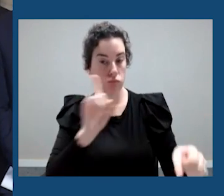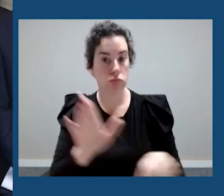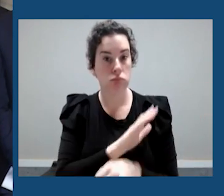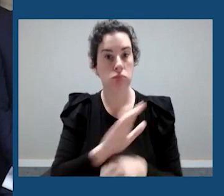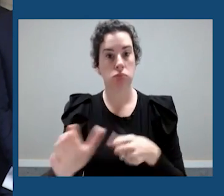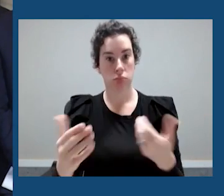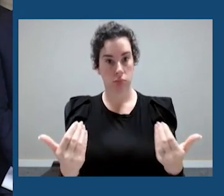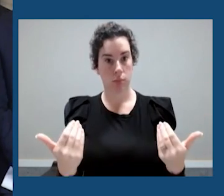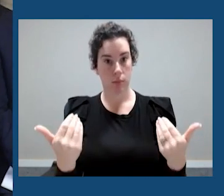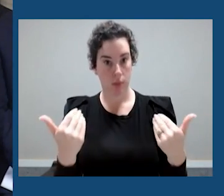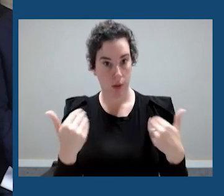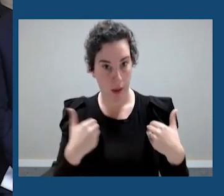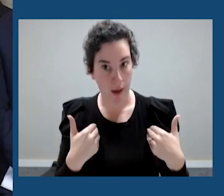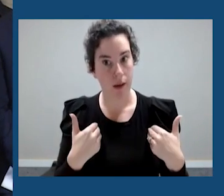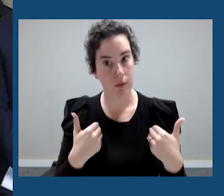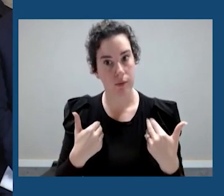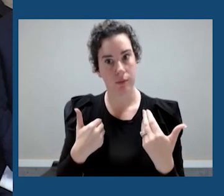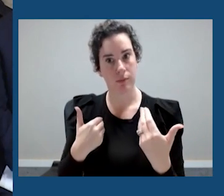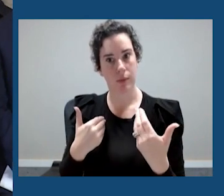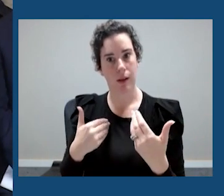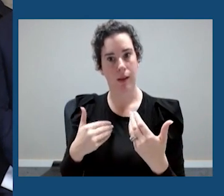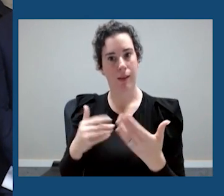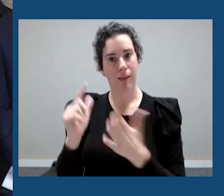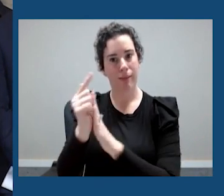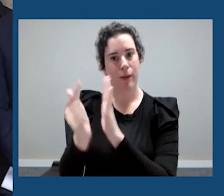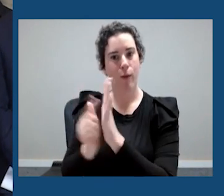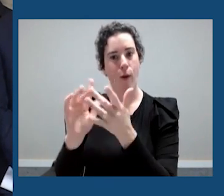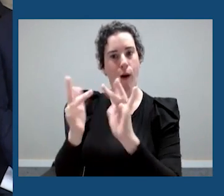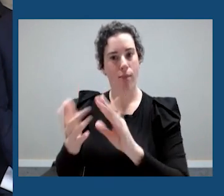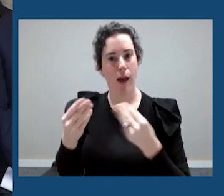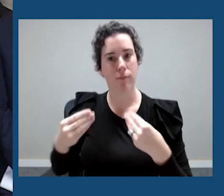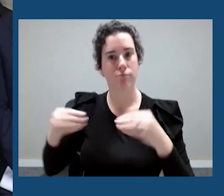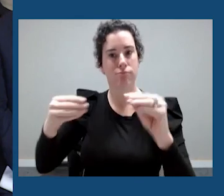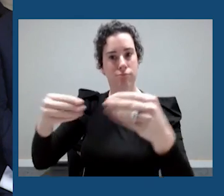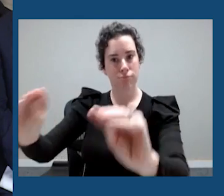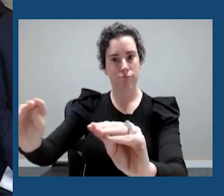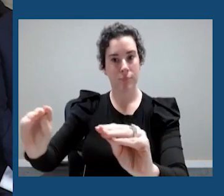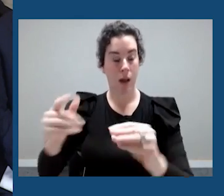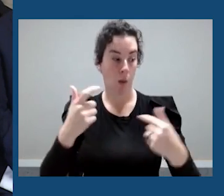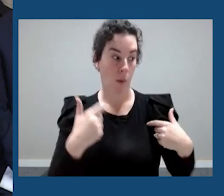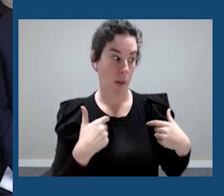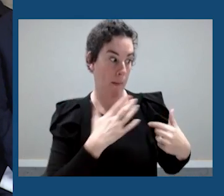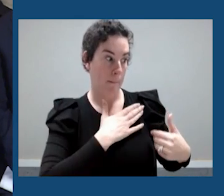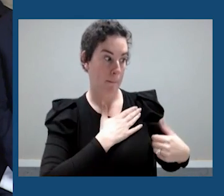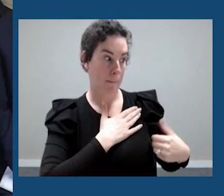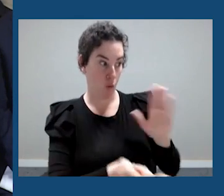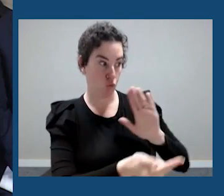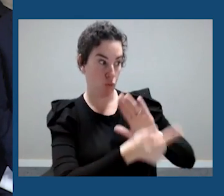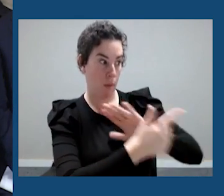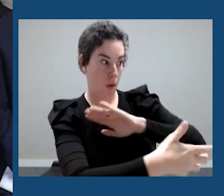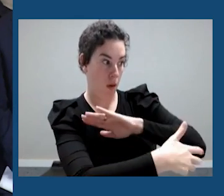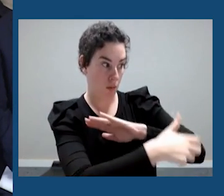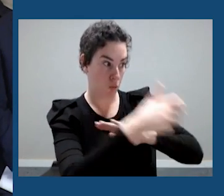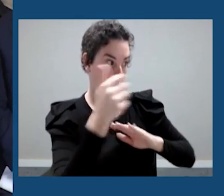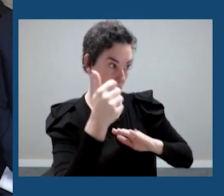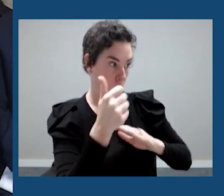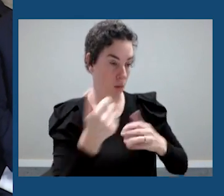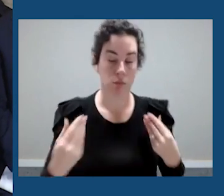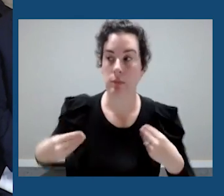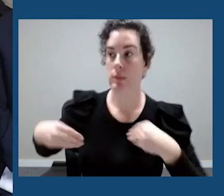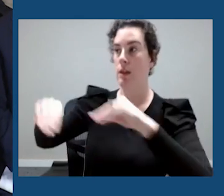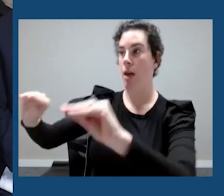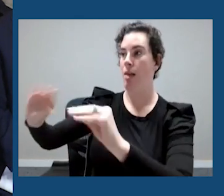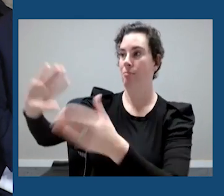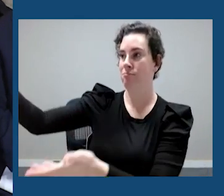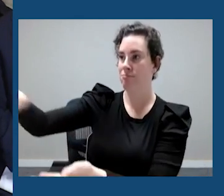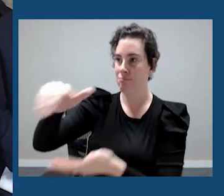illegal online marketplaces where they can quickly turn their ill-gotten gains into cash for themselves. They often